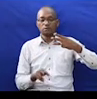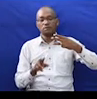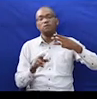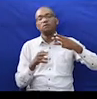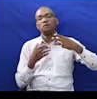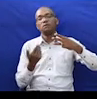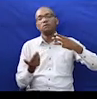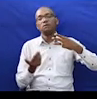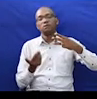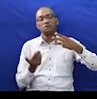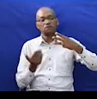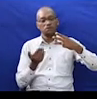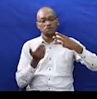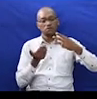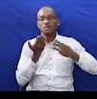similarly,